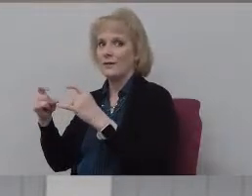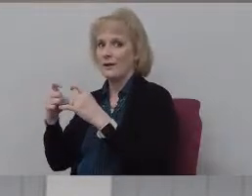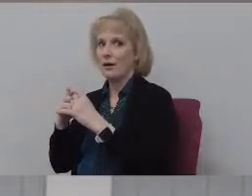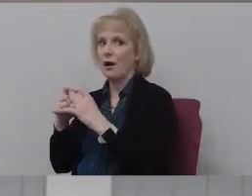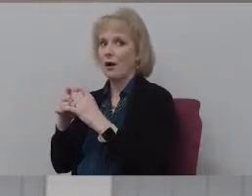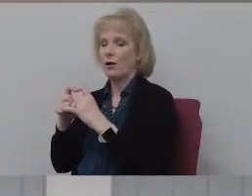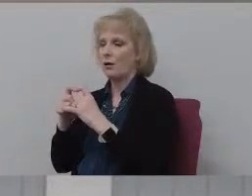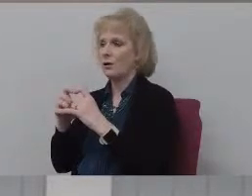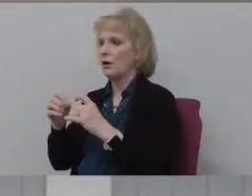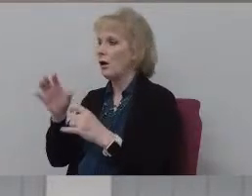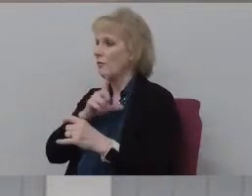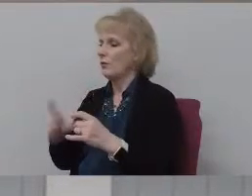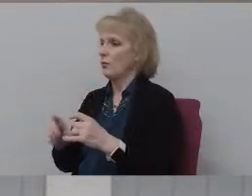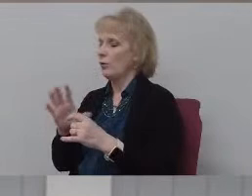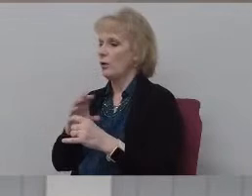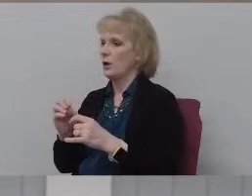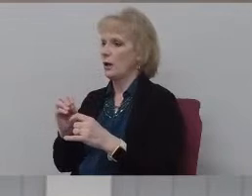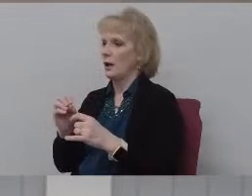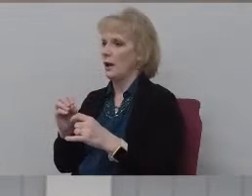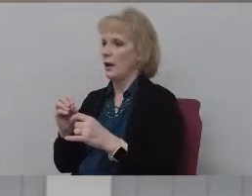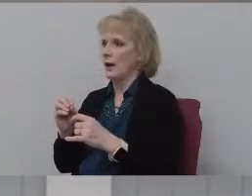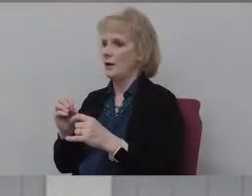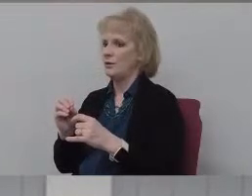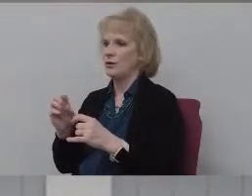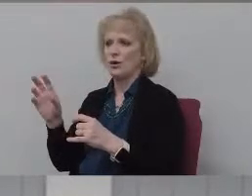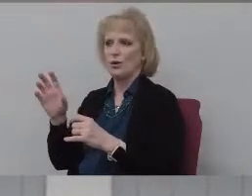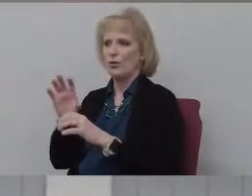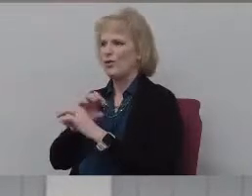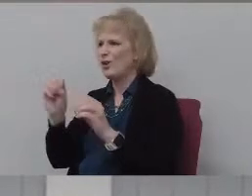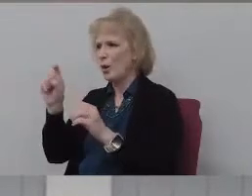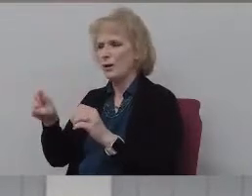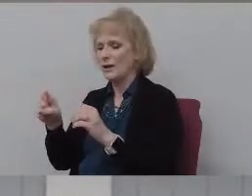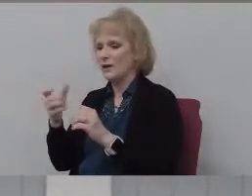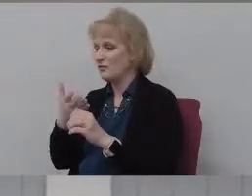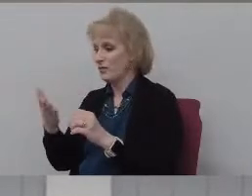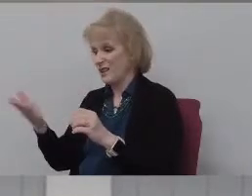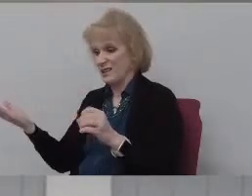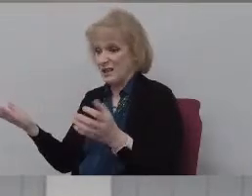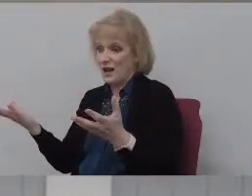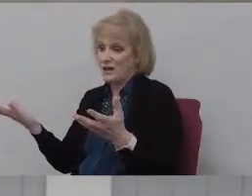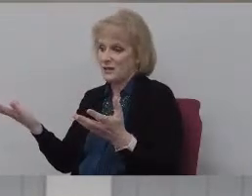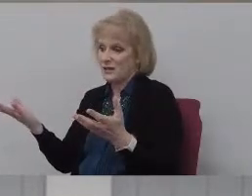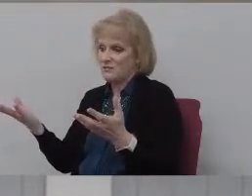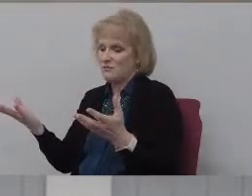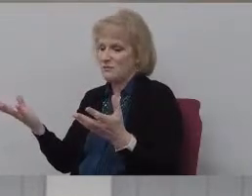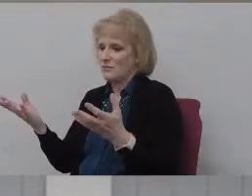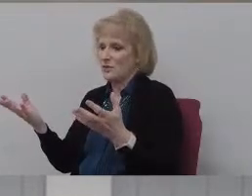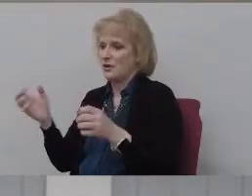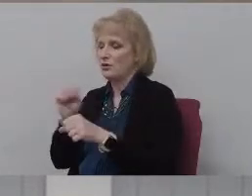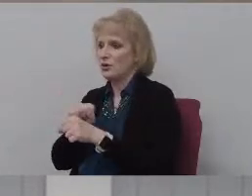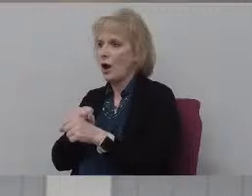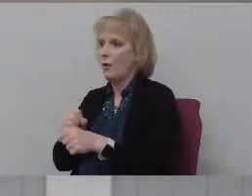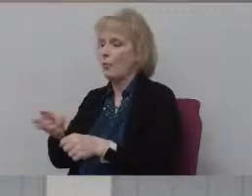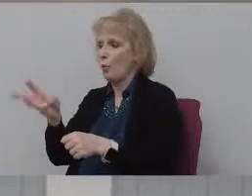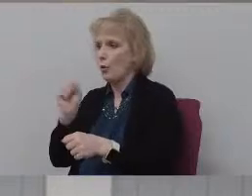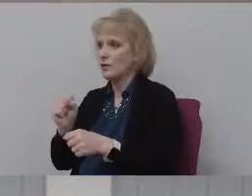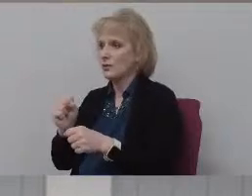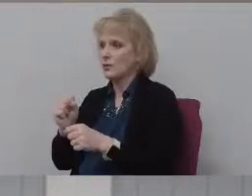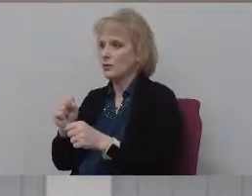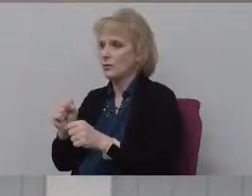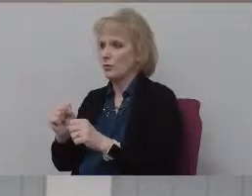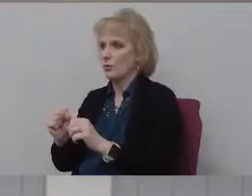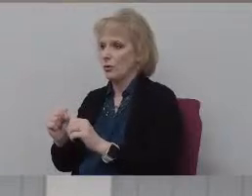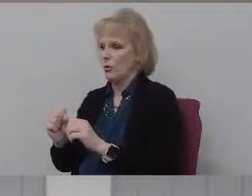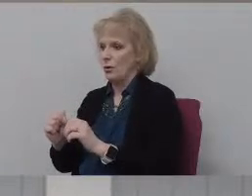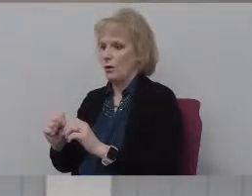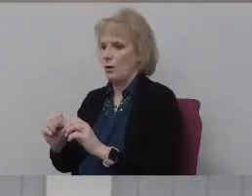a temple is what they're going to do. And so there's no longer any need for these guys whose their job is to roll up the curtains